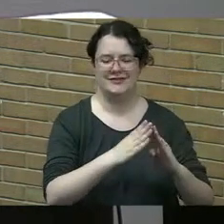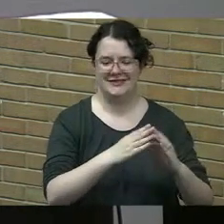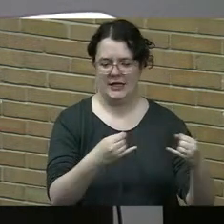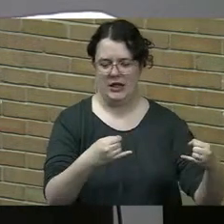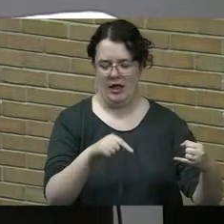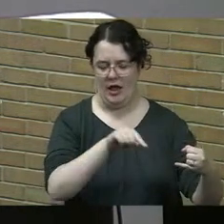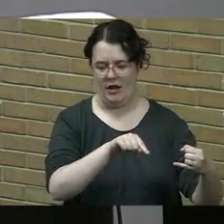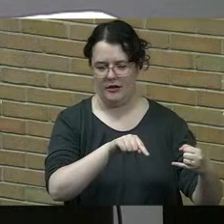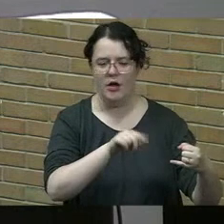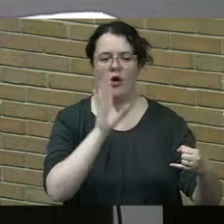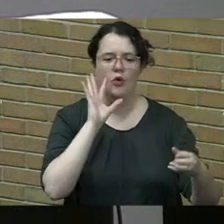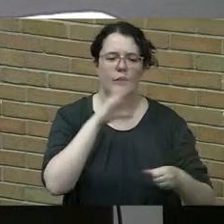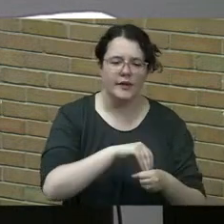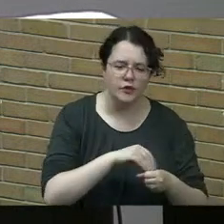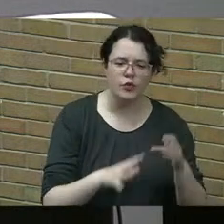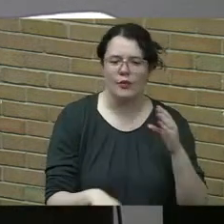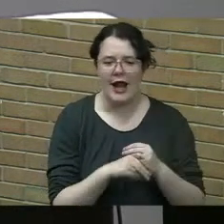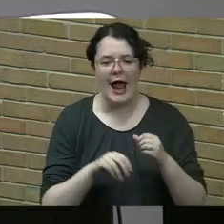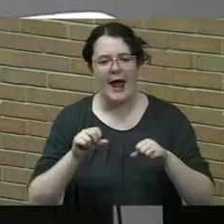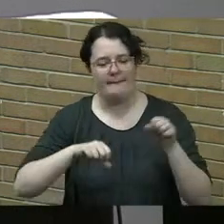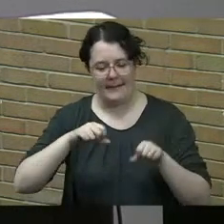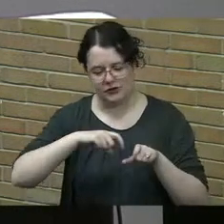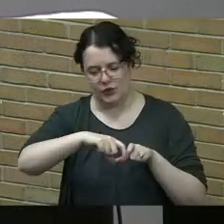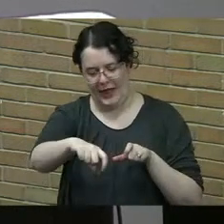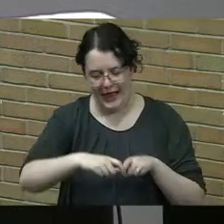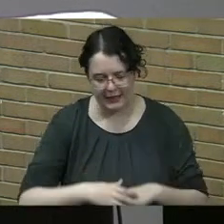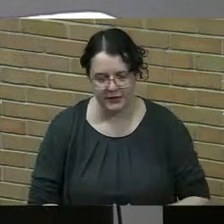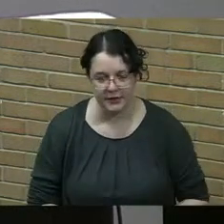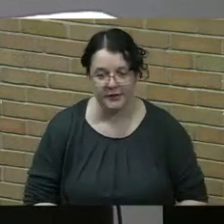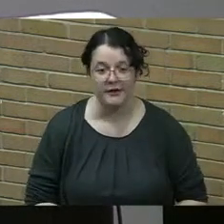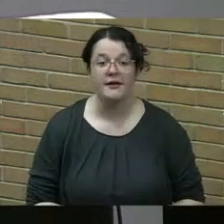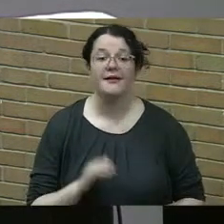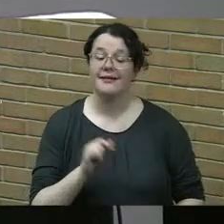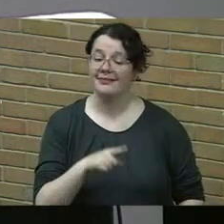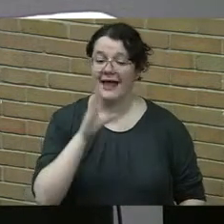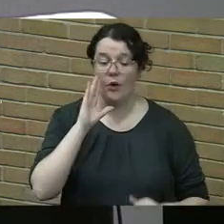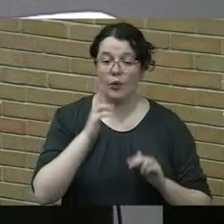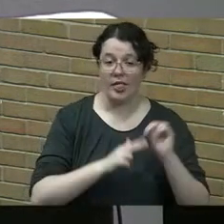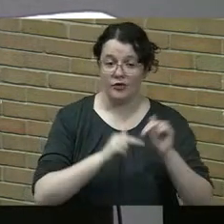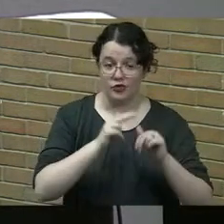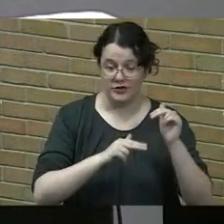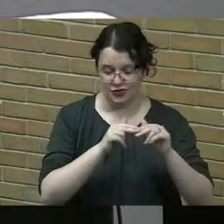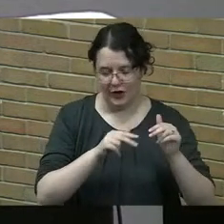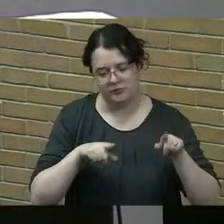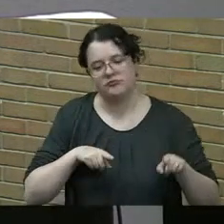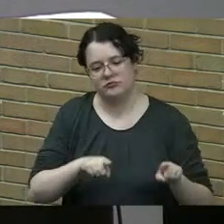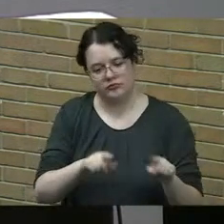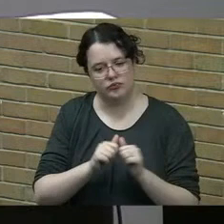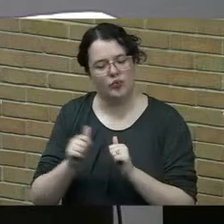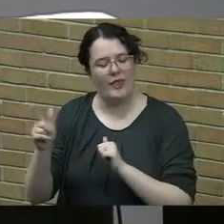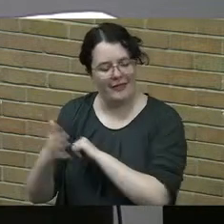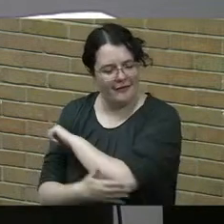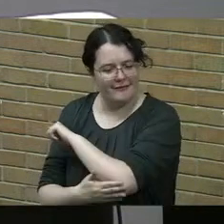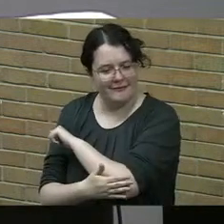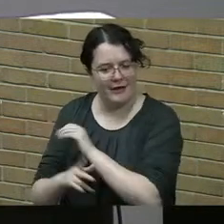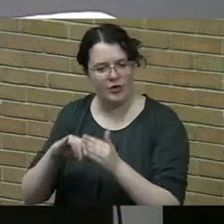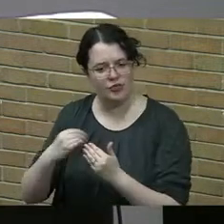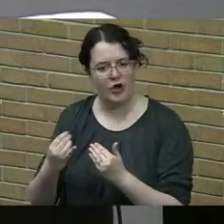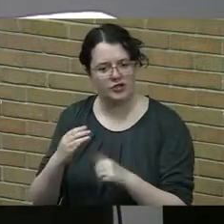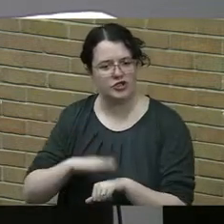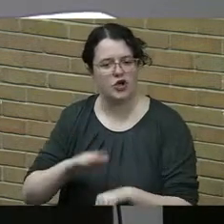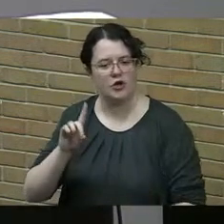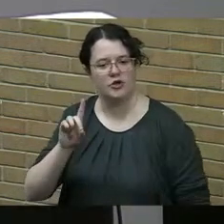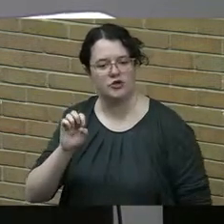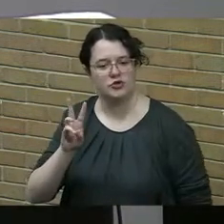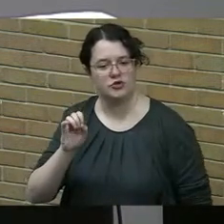installation of dedicated bike lanes, will be constructed in conjunction with a county project on Dewey Avenue, which